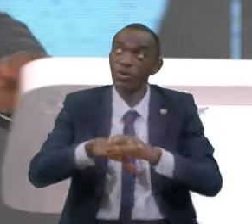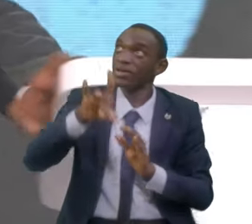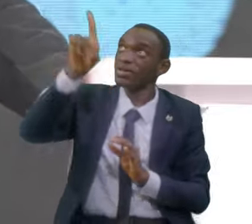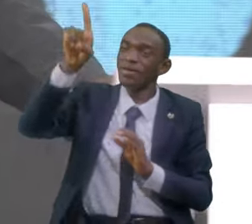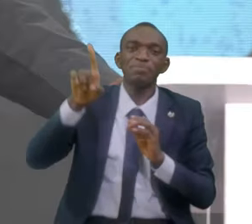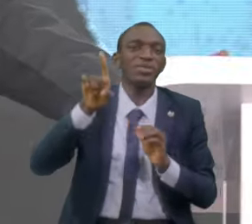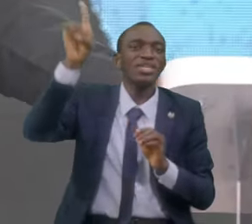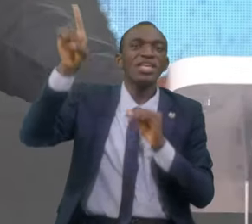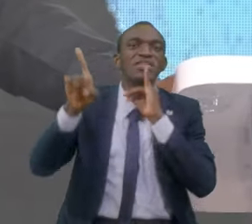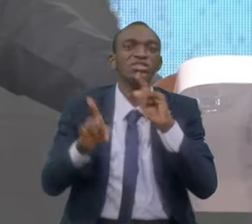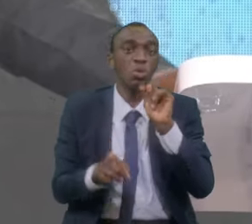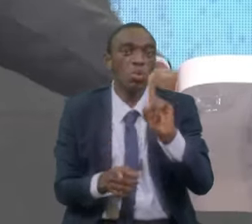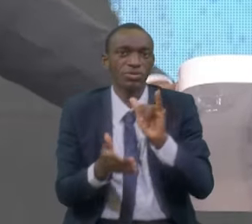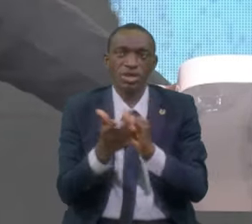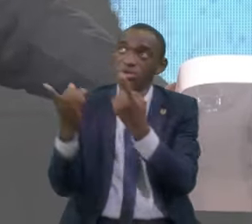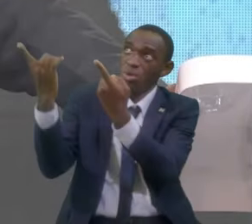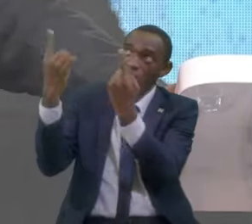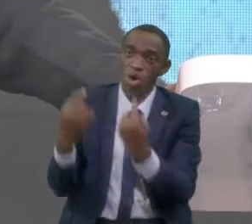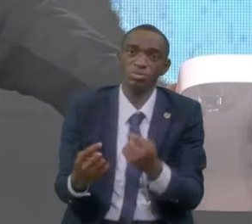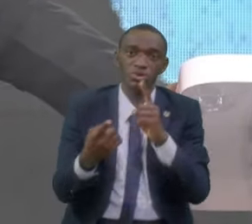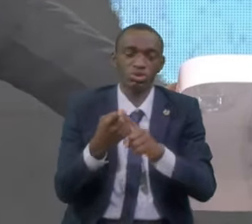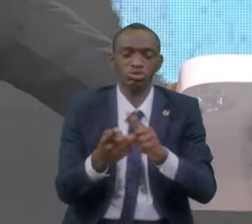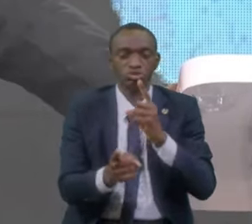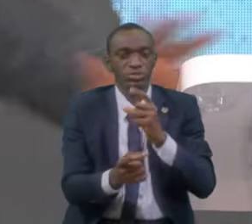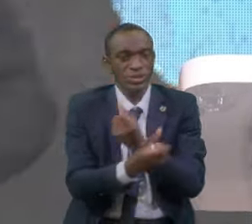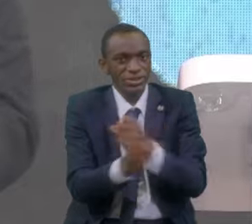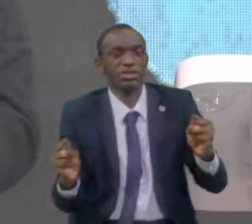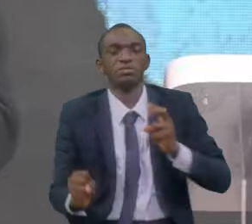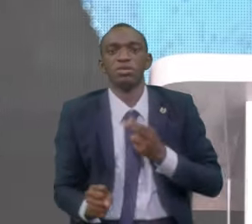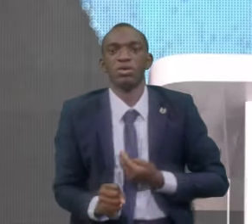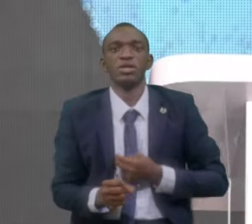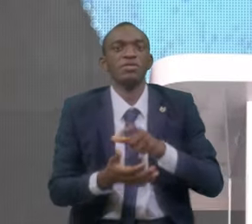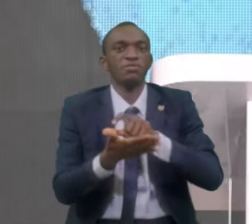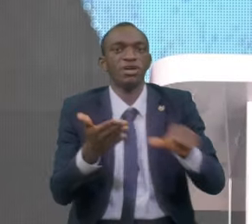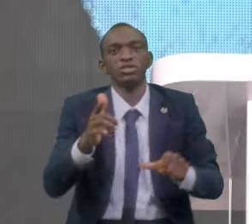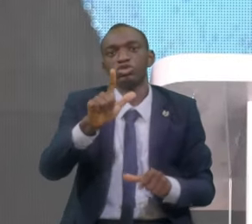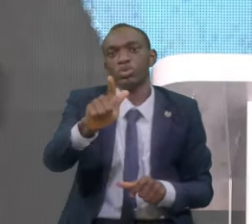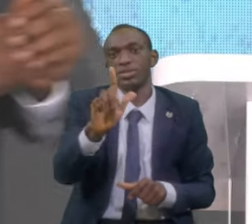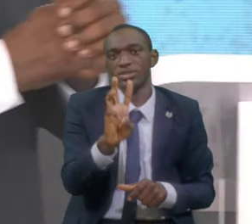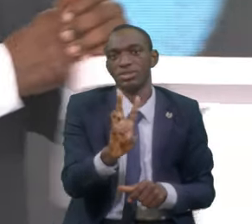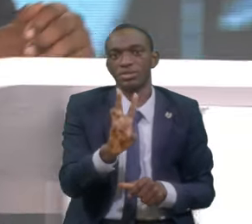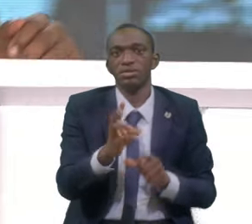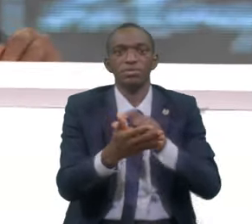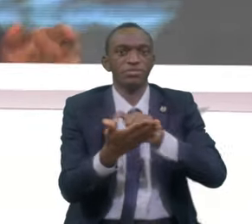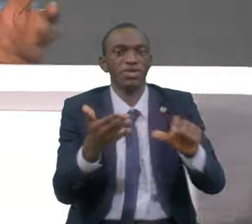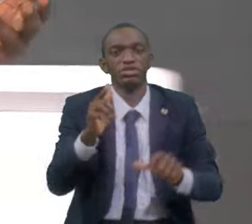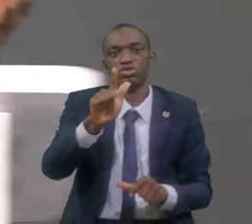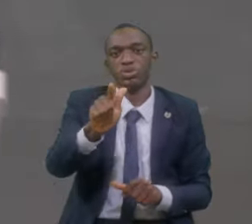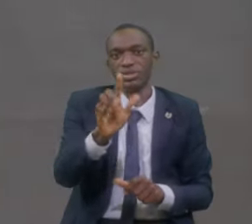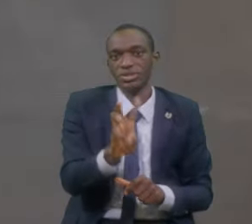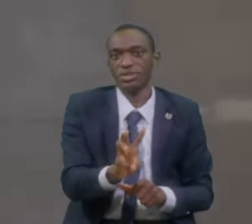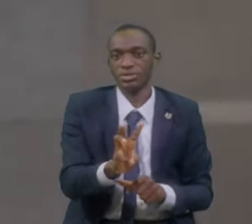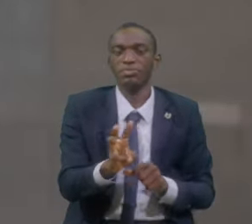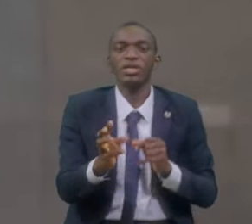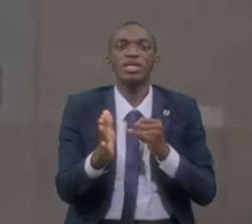to justify us. Look at verse 26. In verse 26, it says,